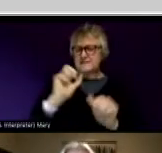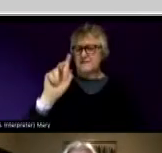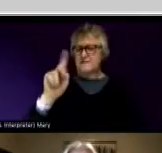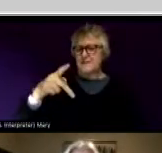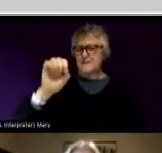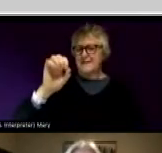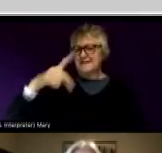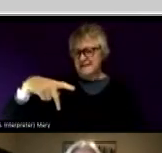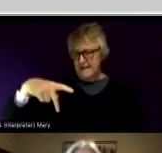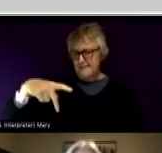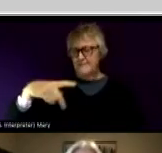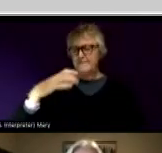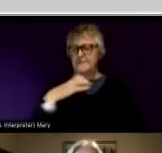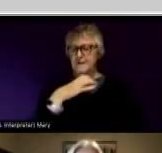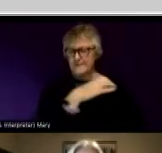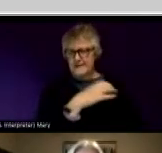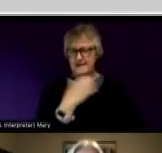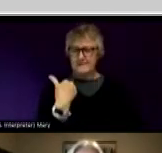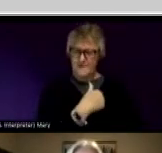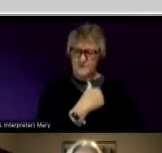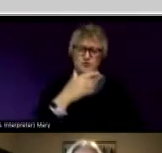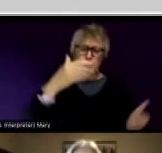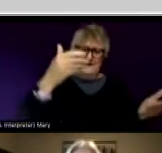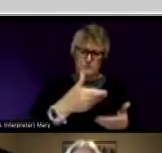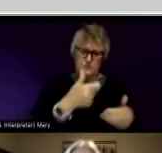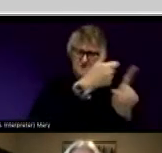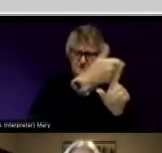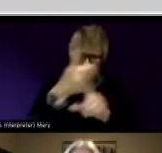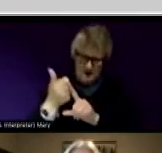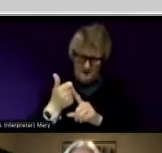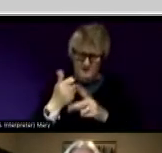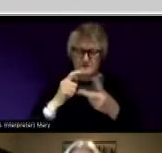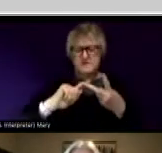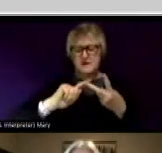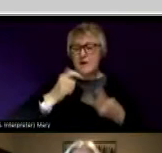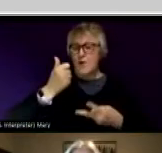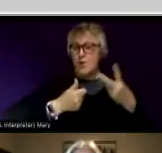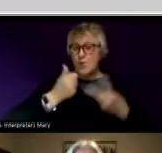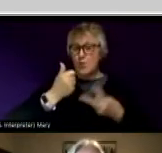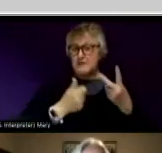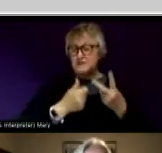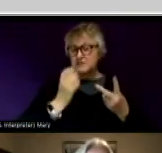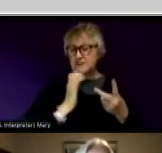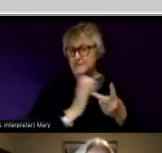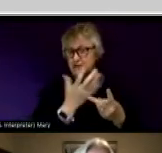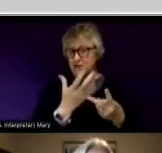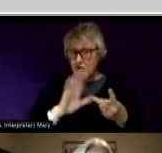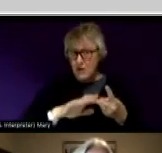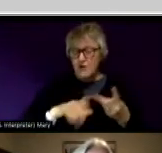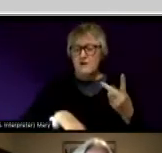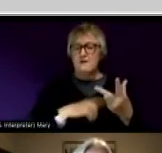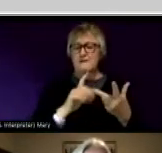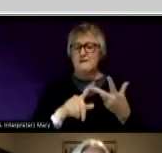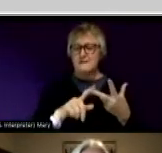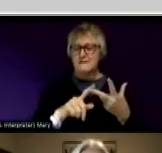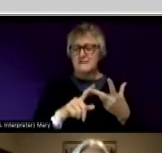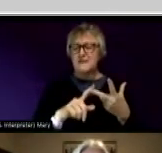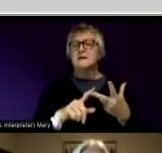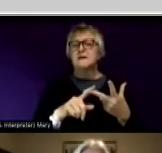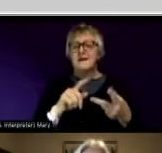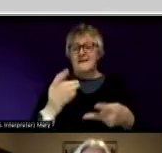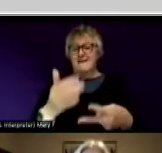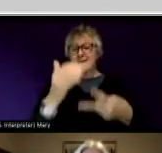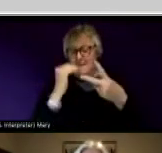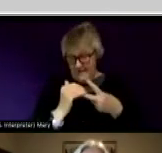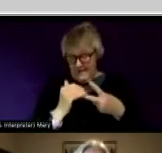they're involved with. But first, I want to acknowledge that no matter where you are in this country, during this meeting, you're on Indigenous land. Second, I wanted